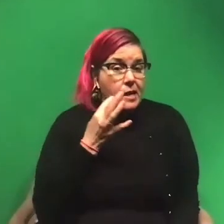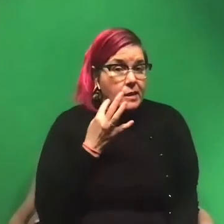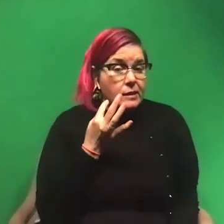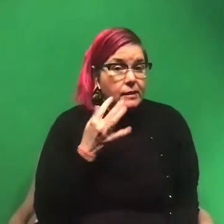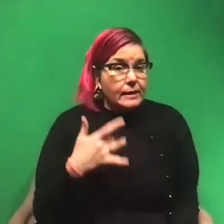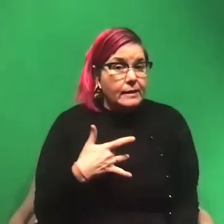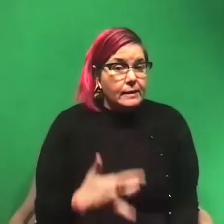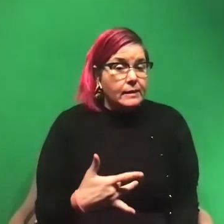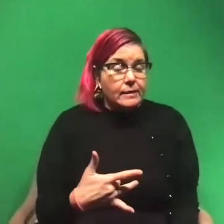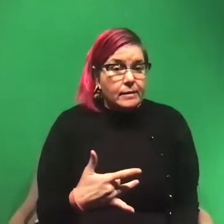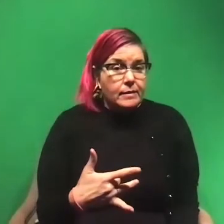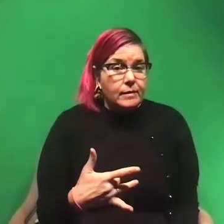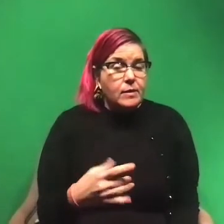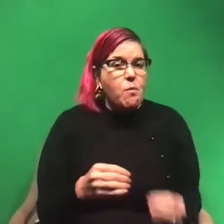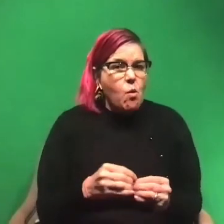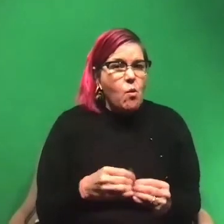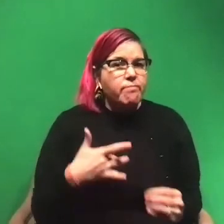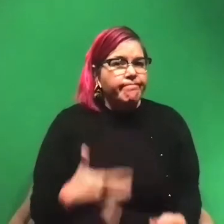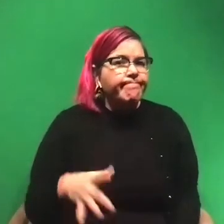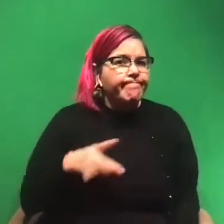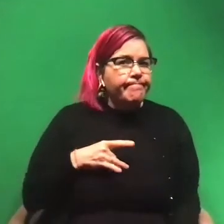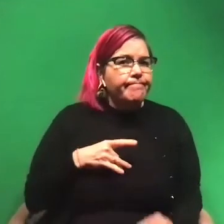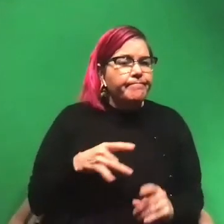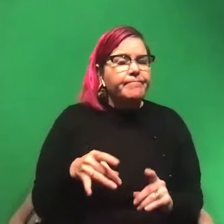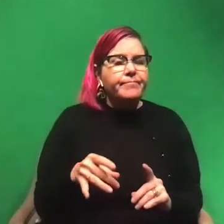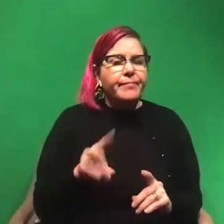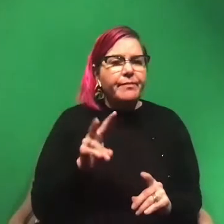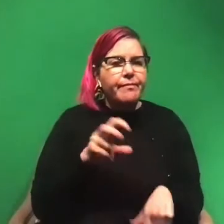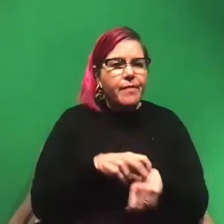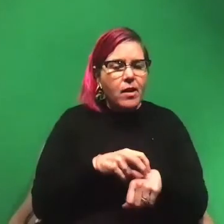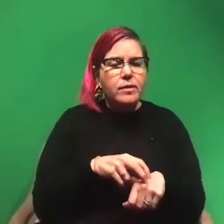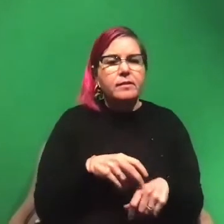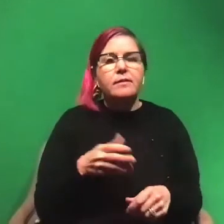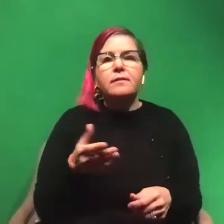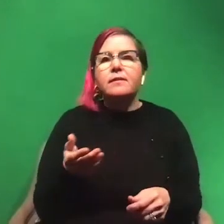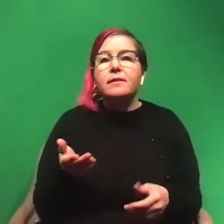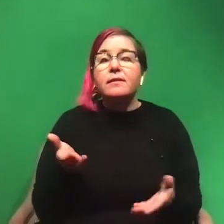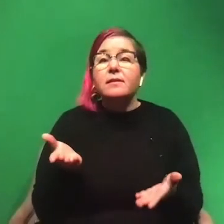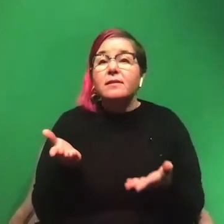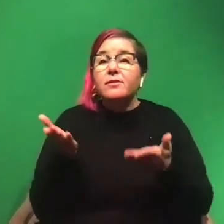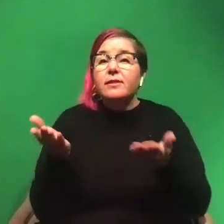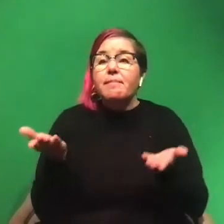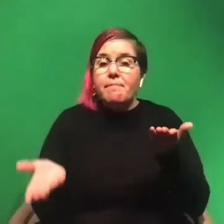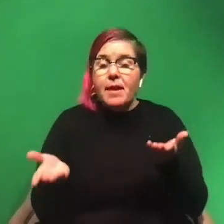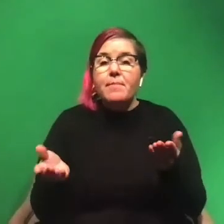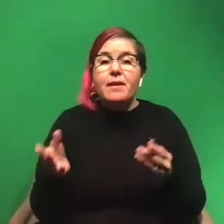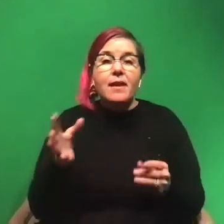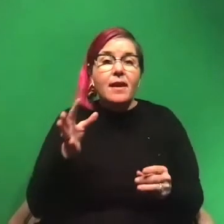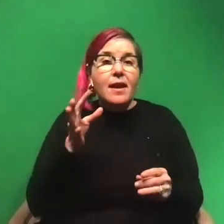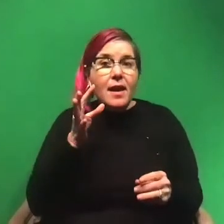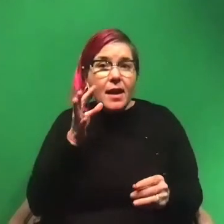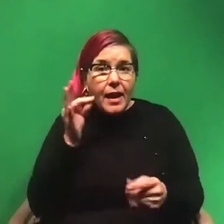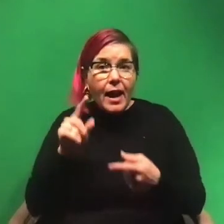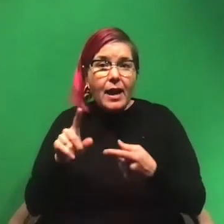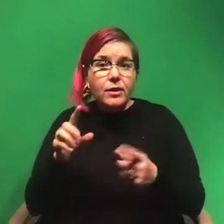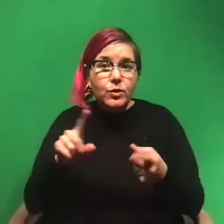be more susceptible. They had some data suggesting also that it can be transmitted from cat to cat through